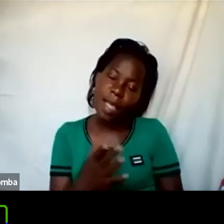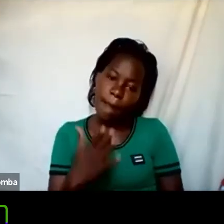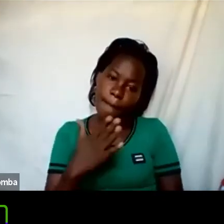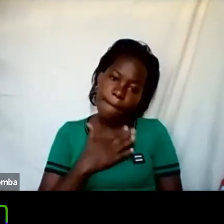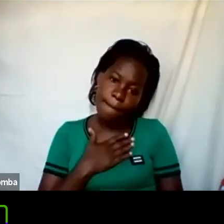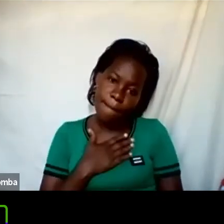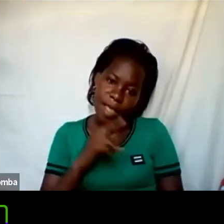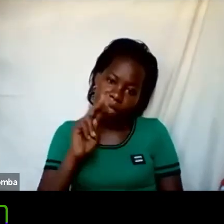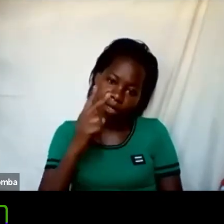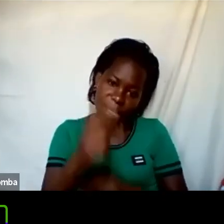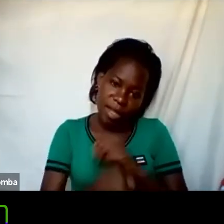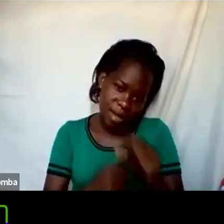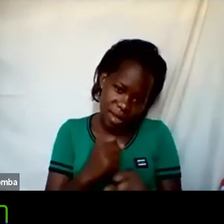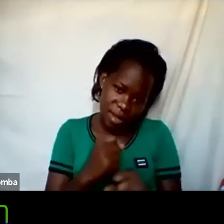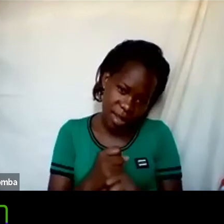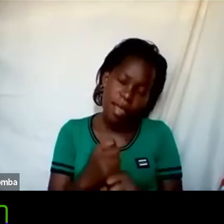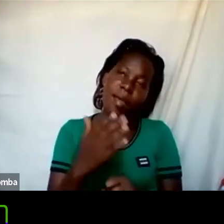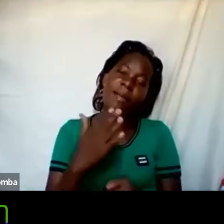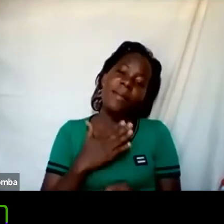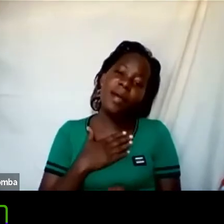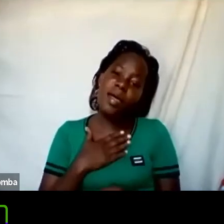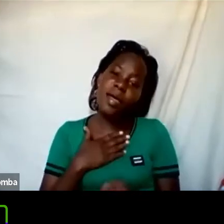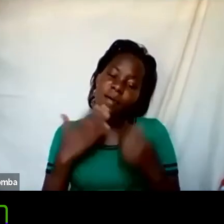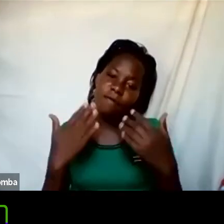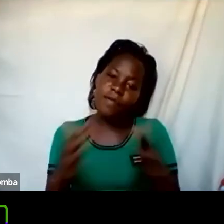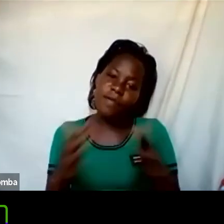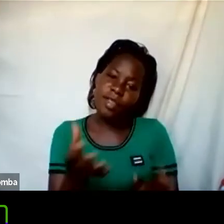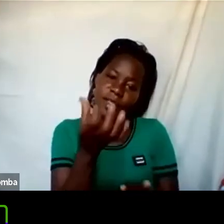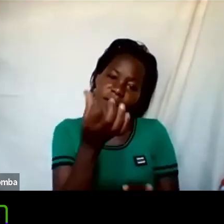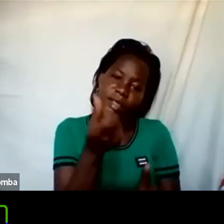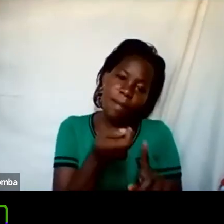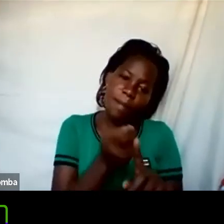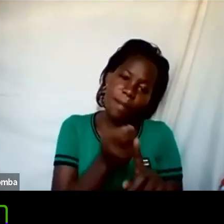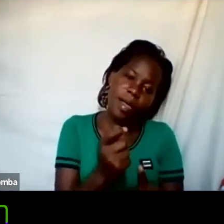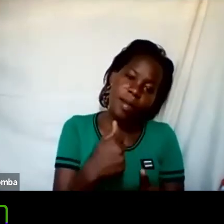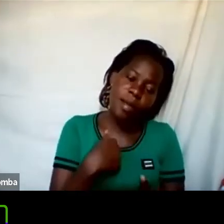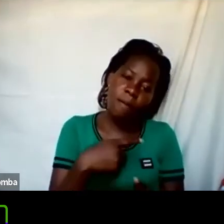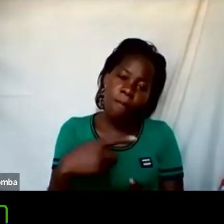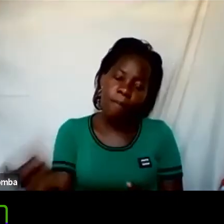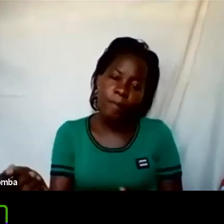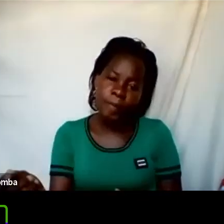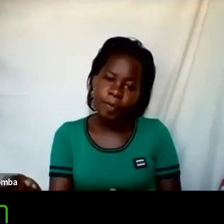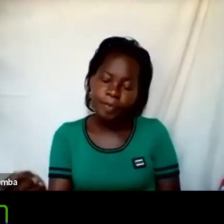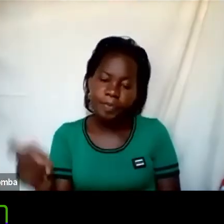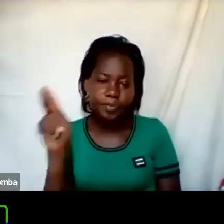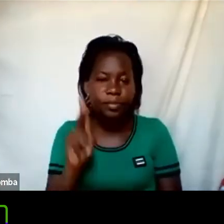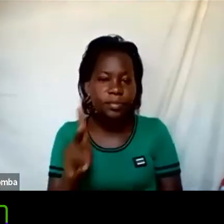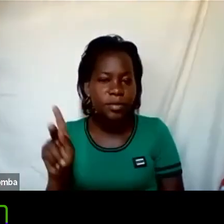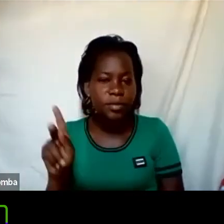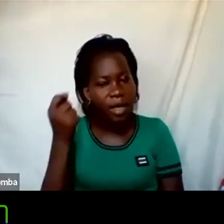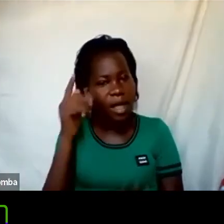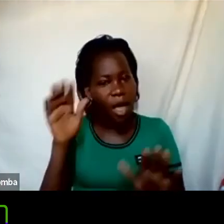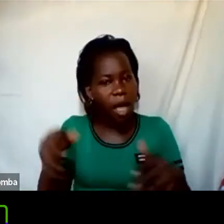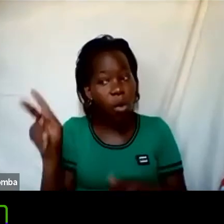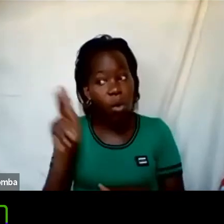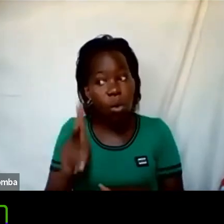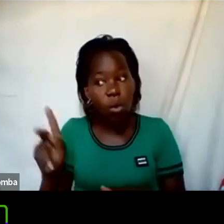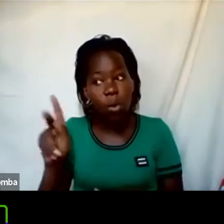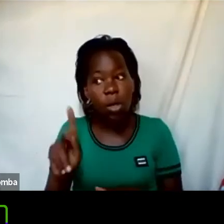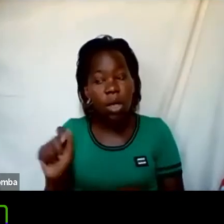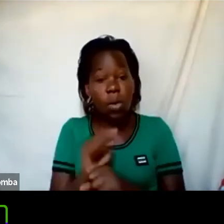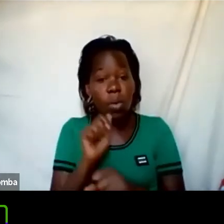year, after the 6th month, I am going to be stepping out to a Kenya, understand how Kenya is constituted, to